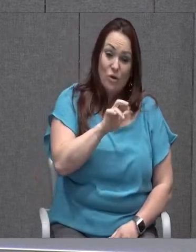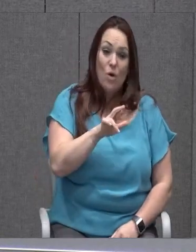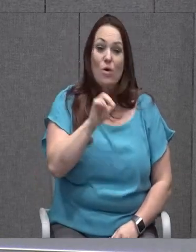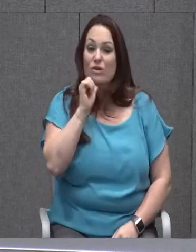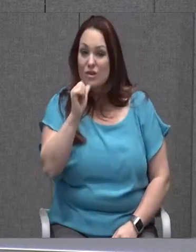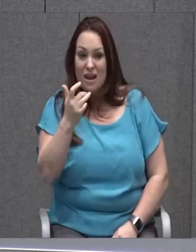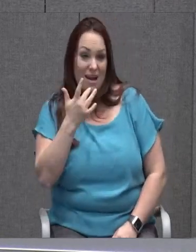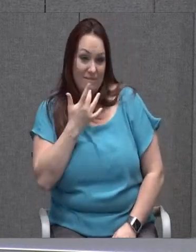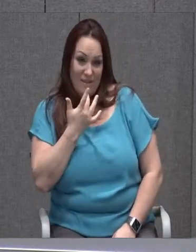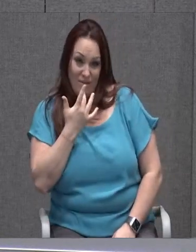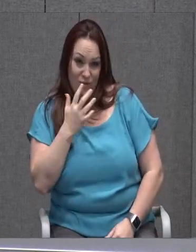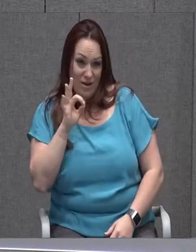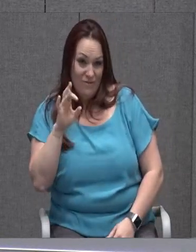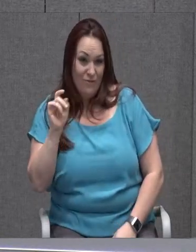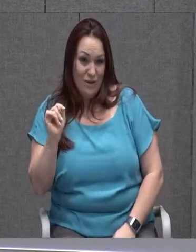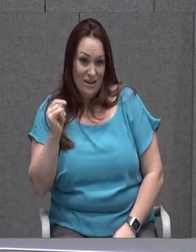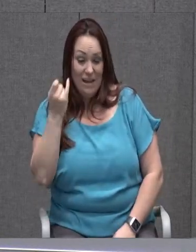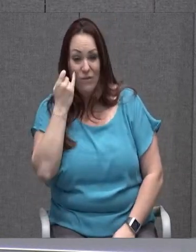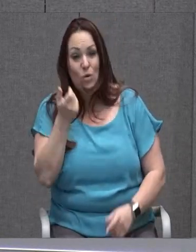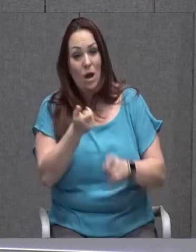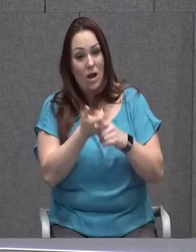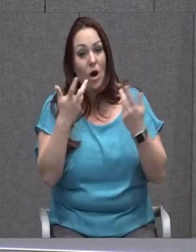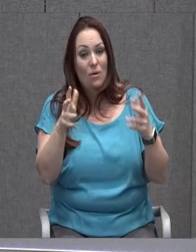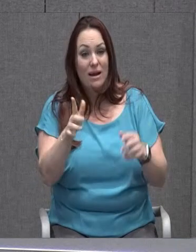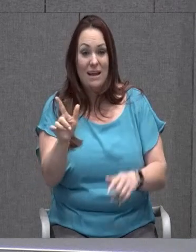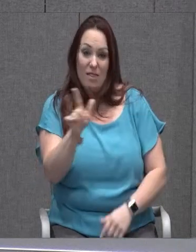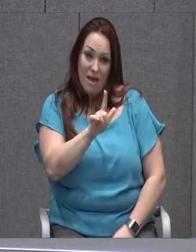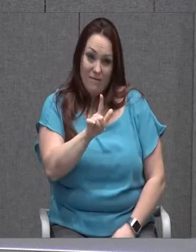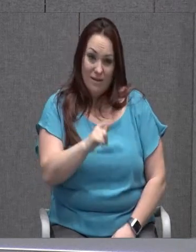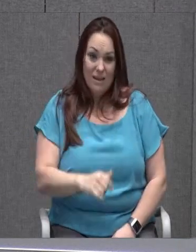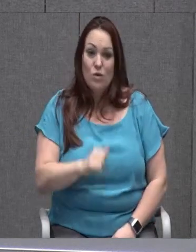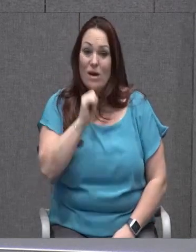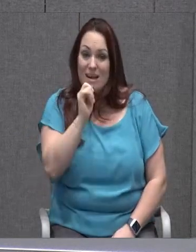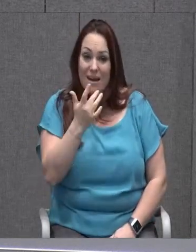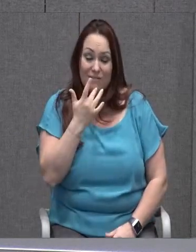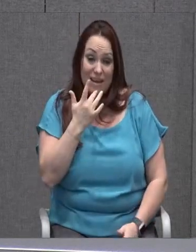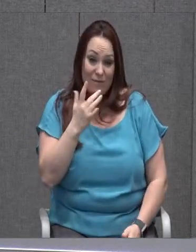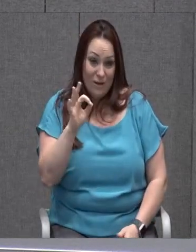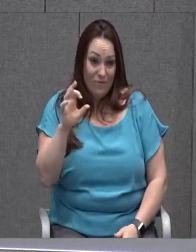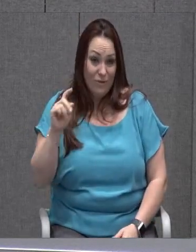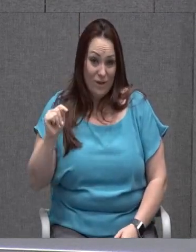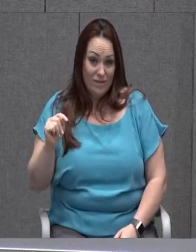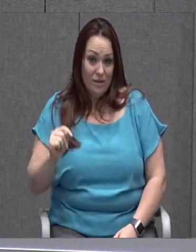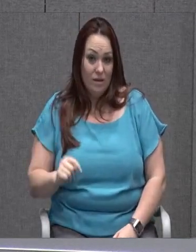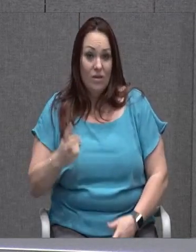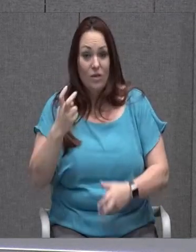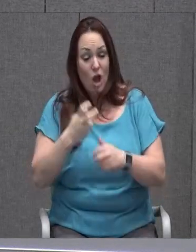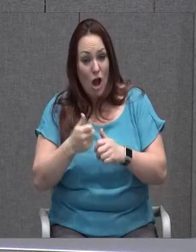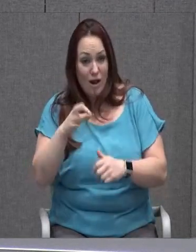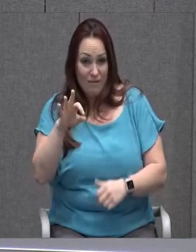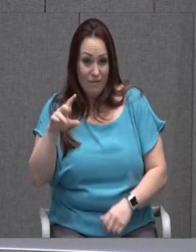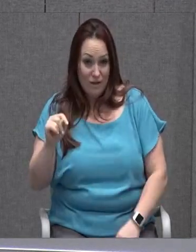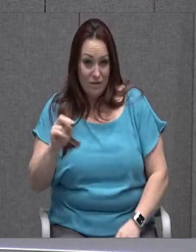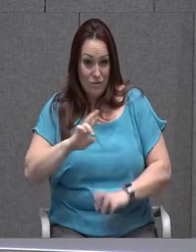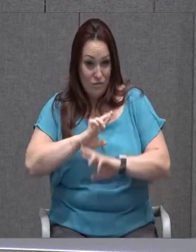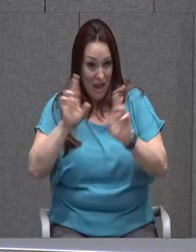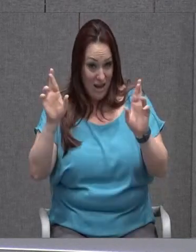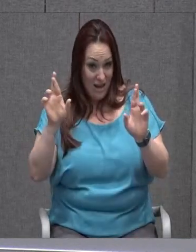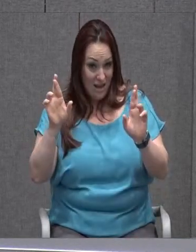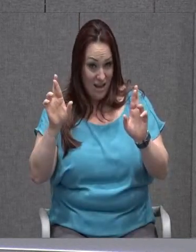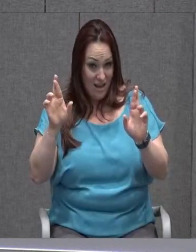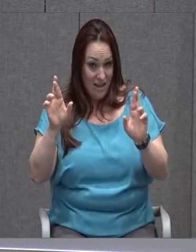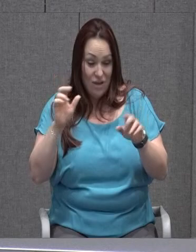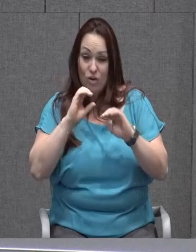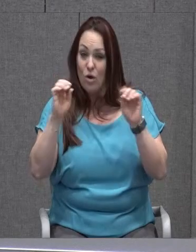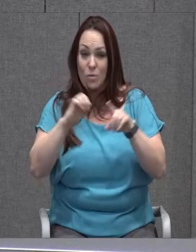your non-favorite foot if you are a lefty. Okay? Lo mismo. The same It thing. doesn't fly off the stage. 1 minuto. ¿Listos? No